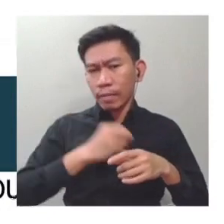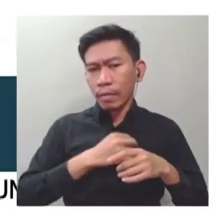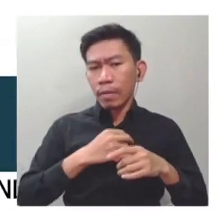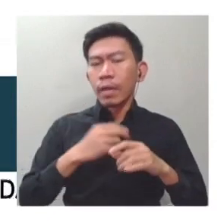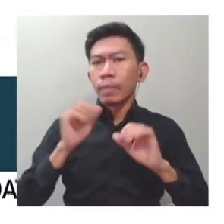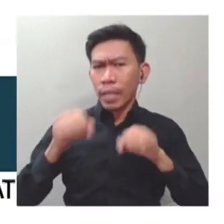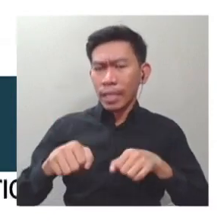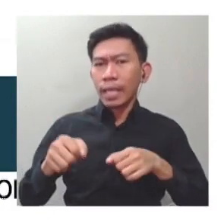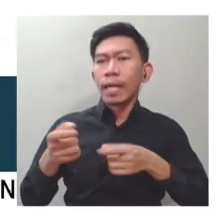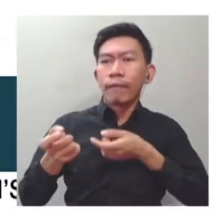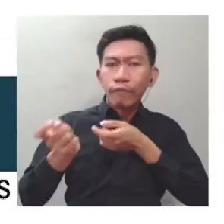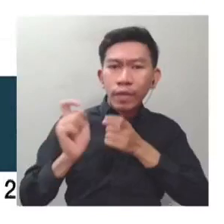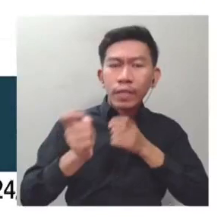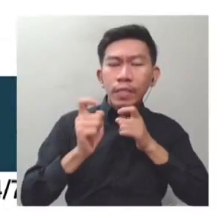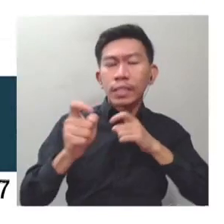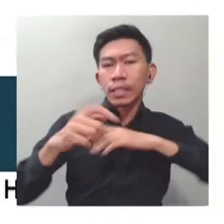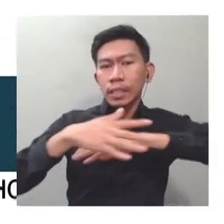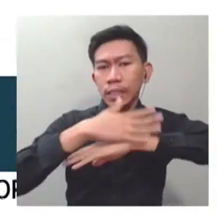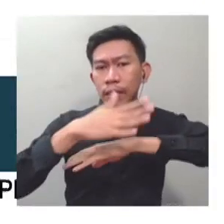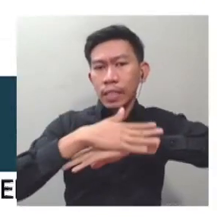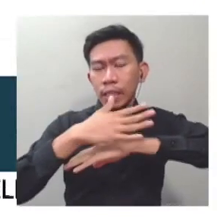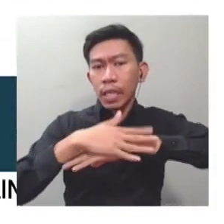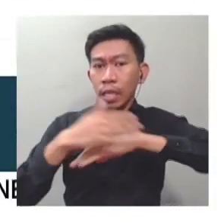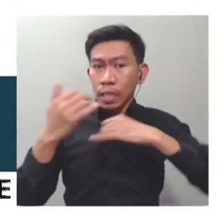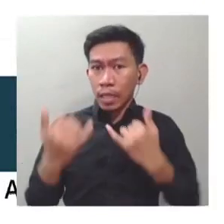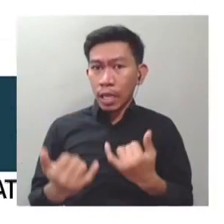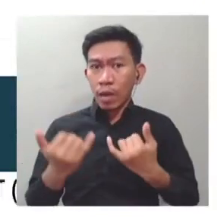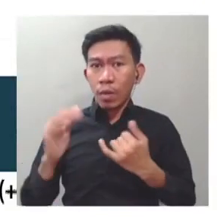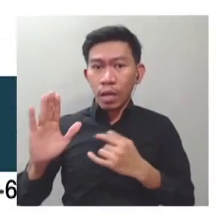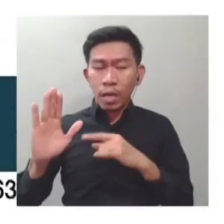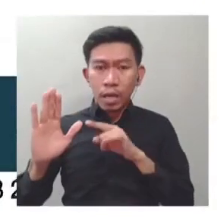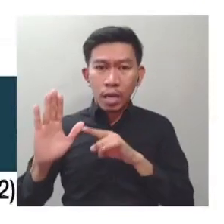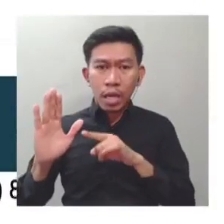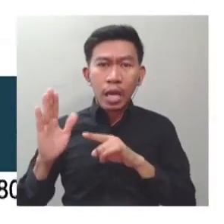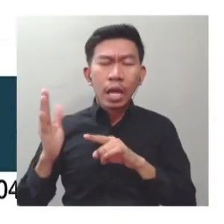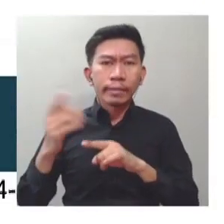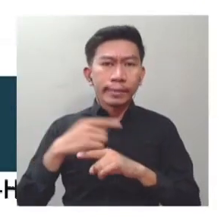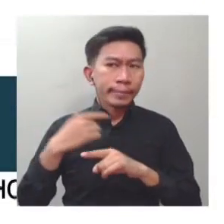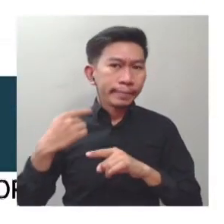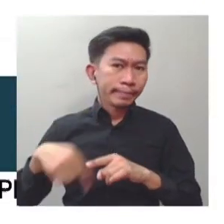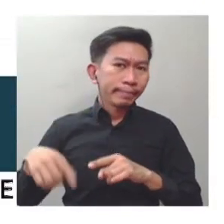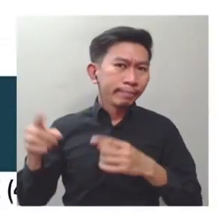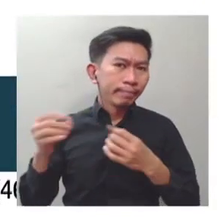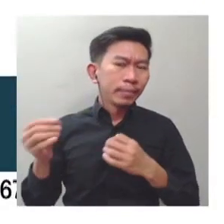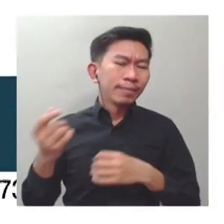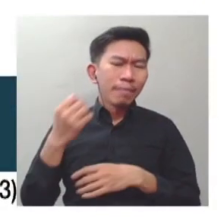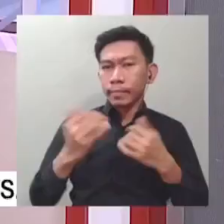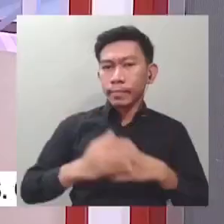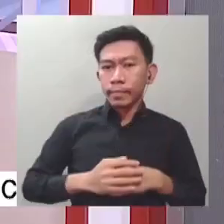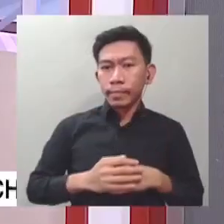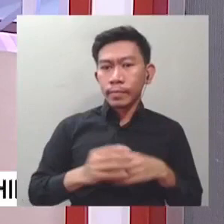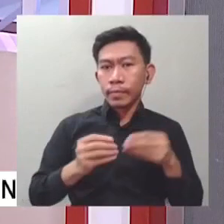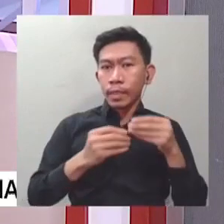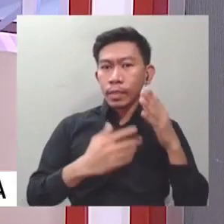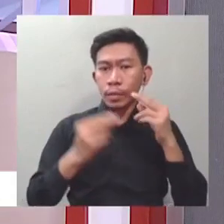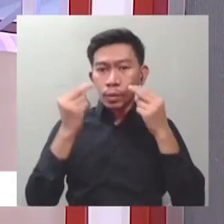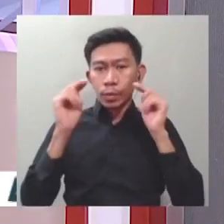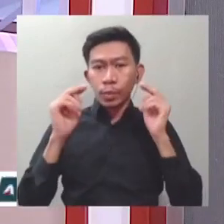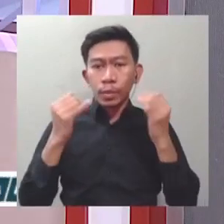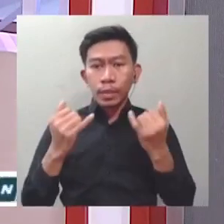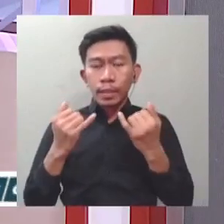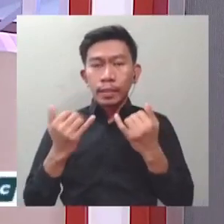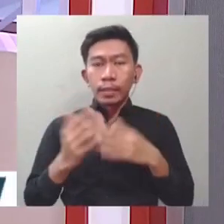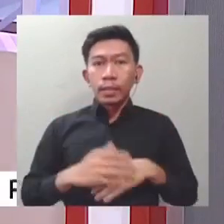So this latest action of China is completely illegal. Philippine